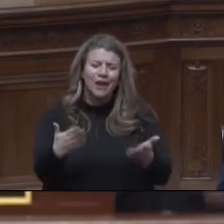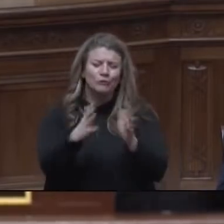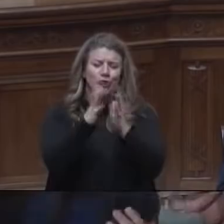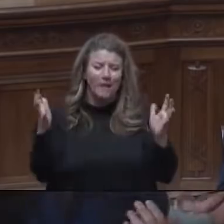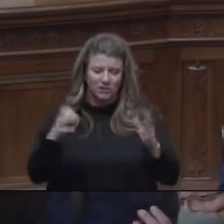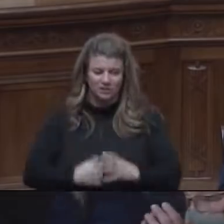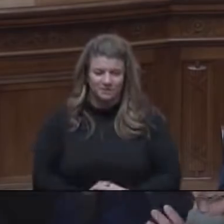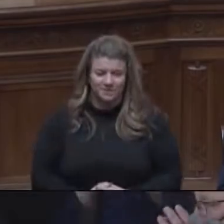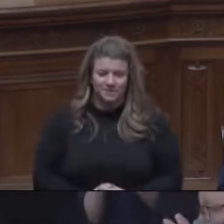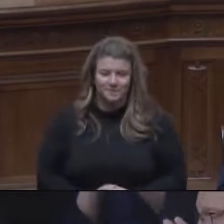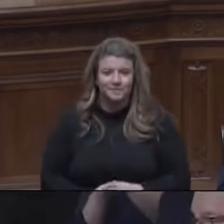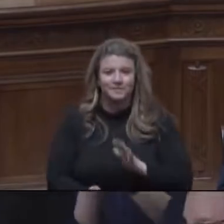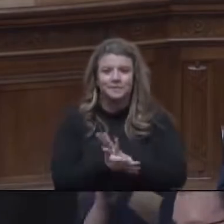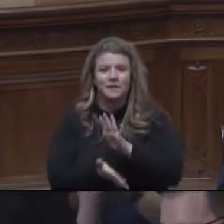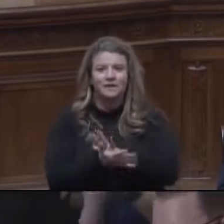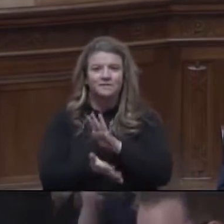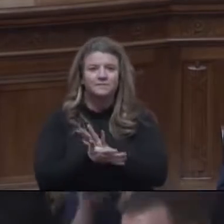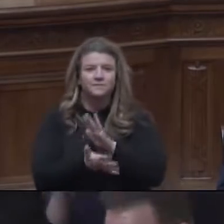much.